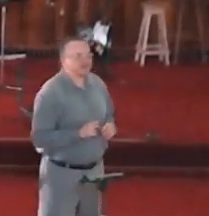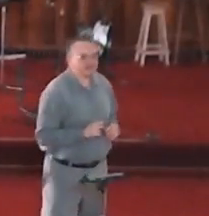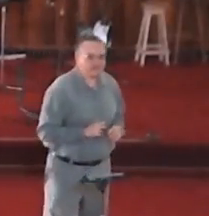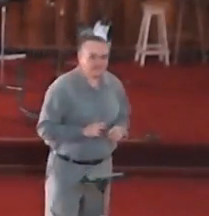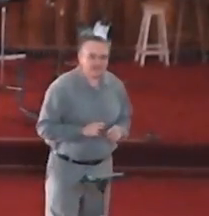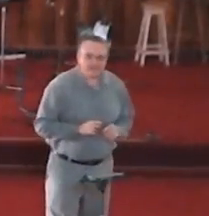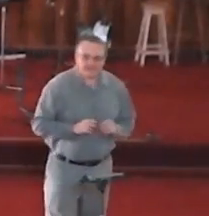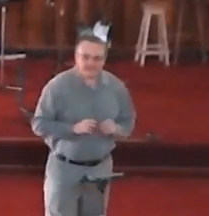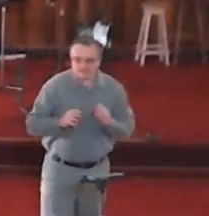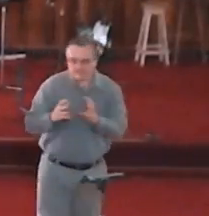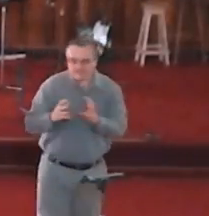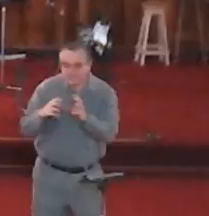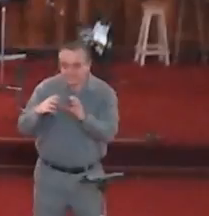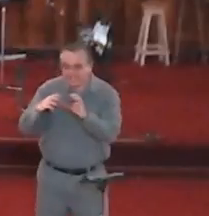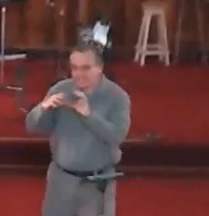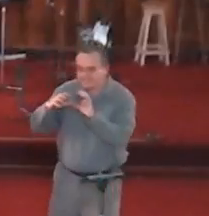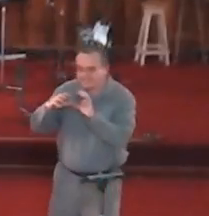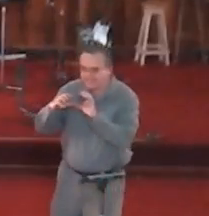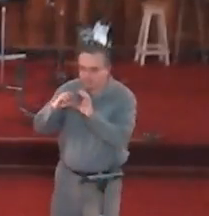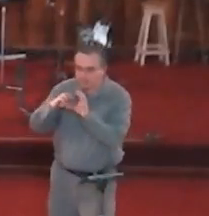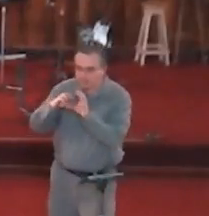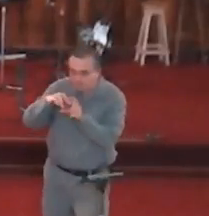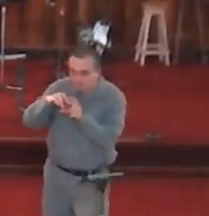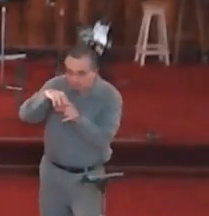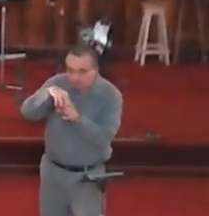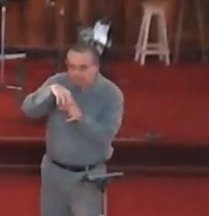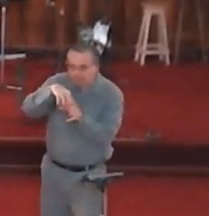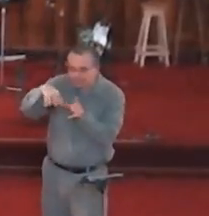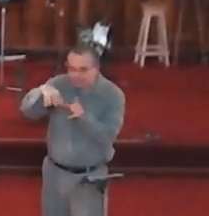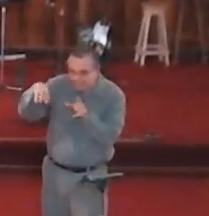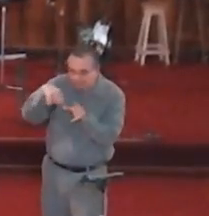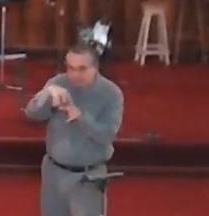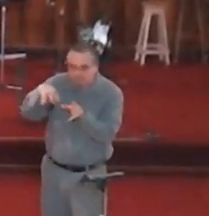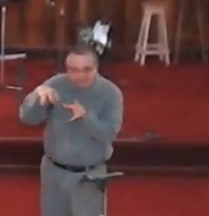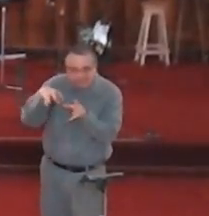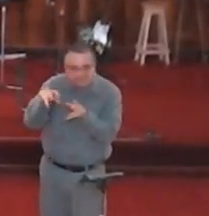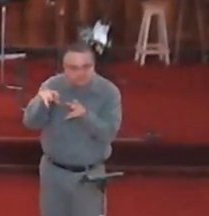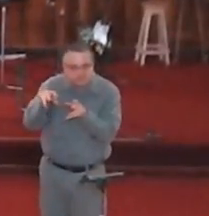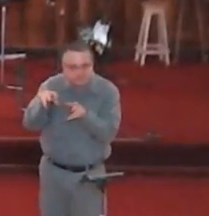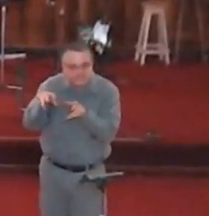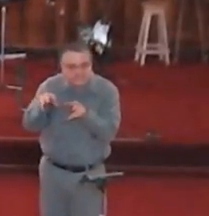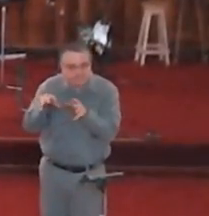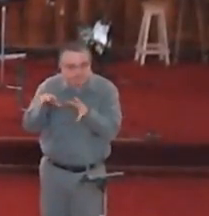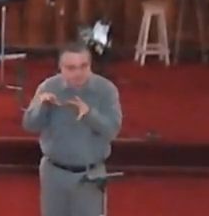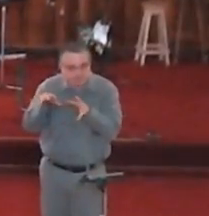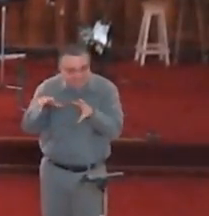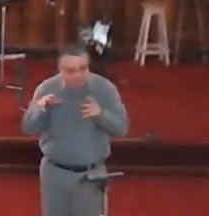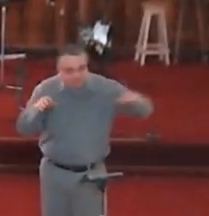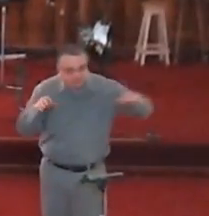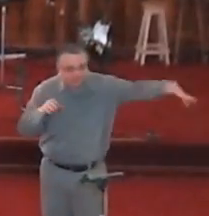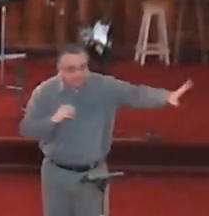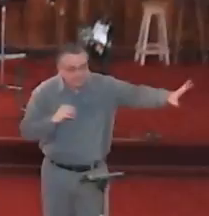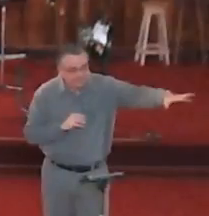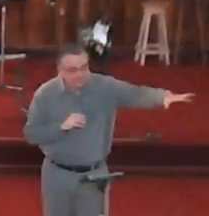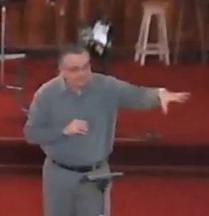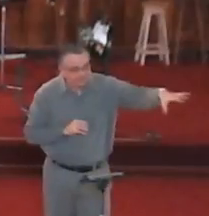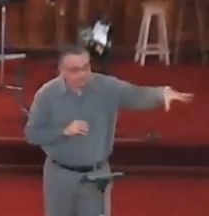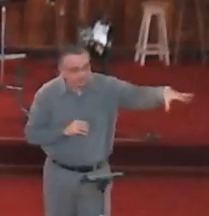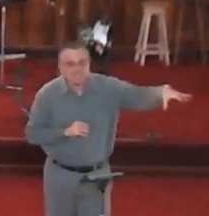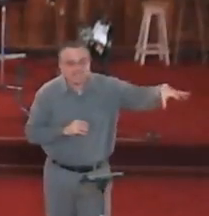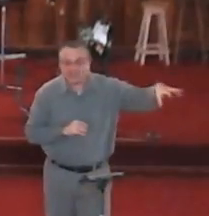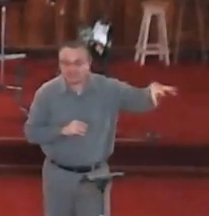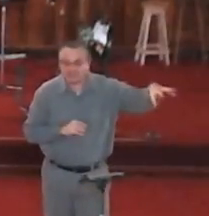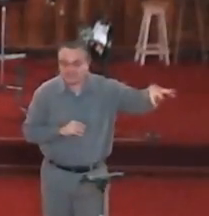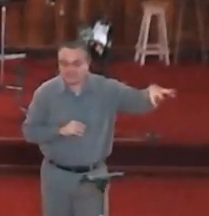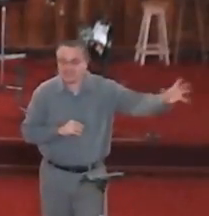Barnabas. Entonces, la iglesia, todos los apóstoles en ese tiempo estaban en Jerusalén, escucharon de que en